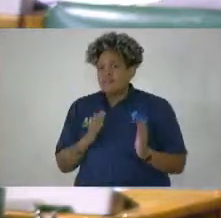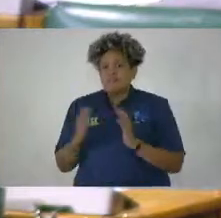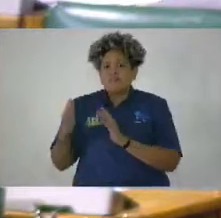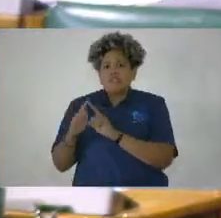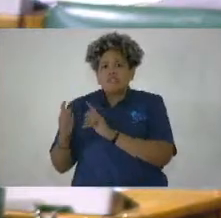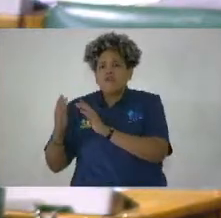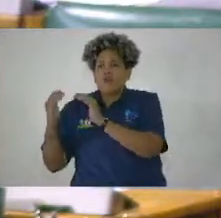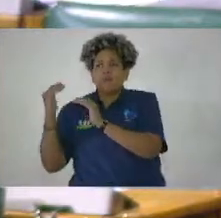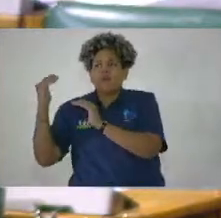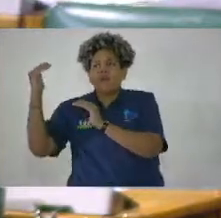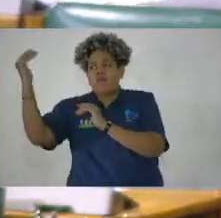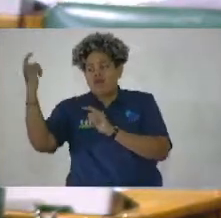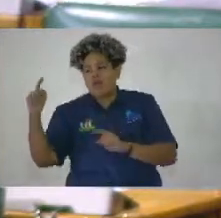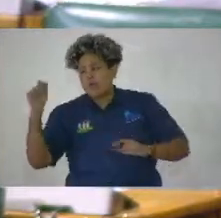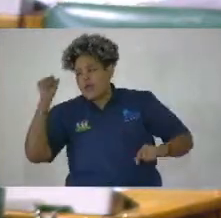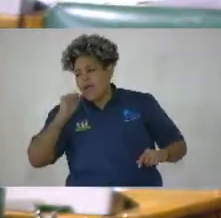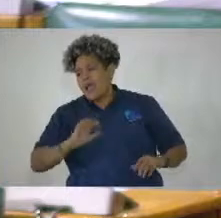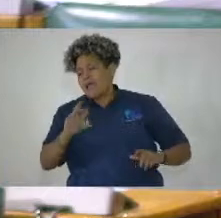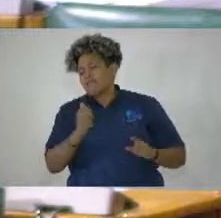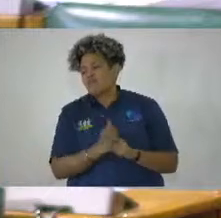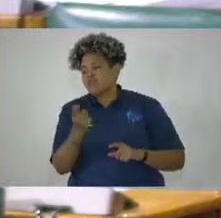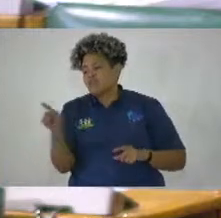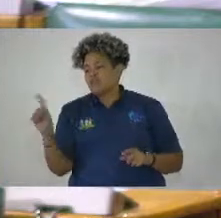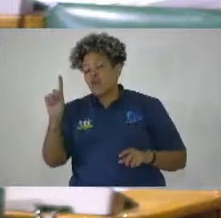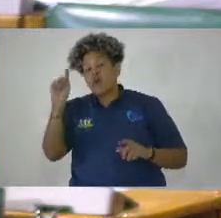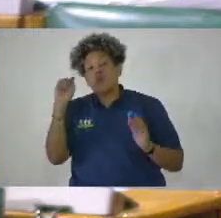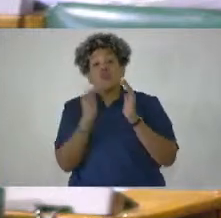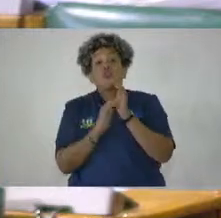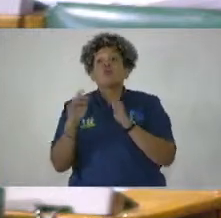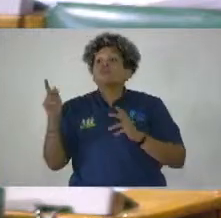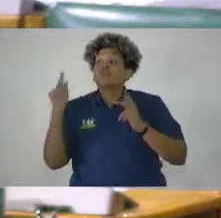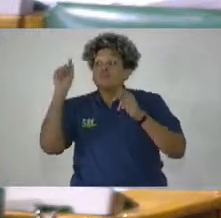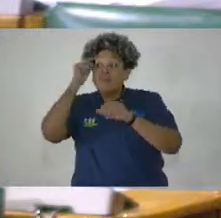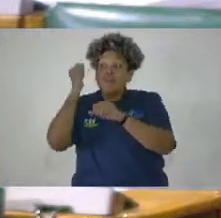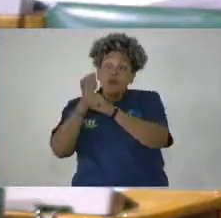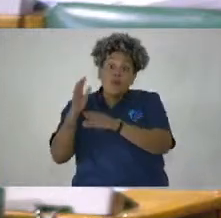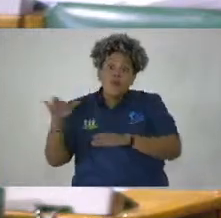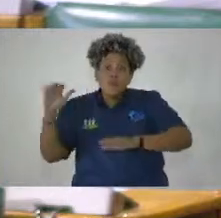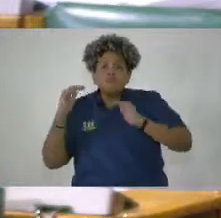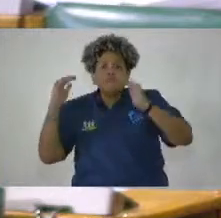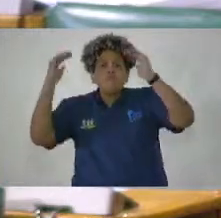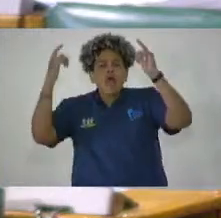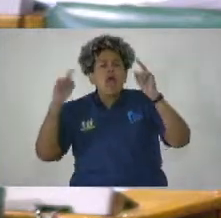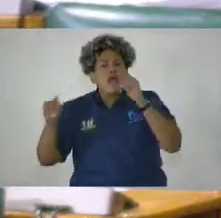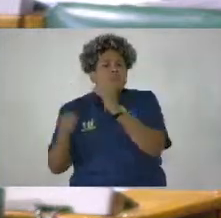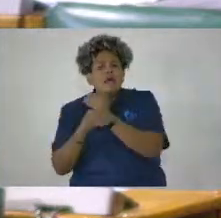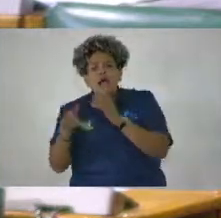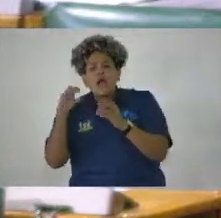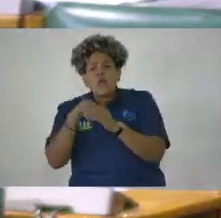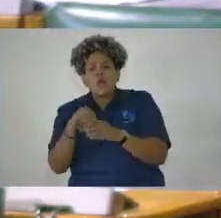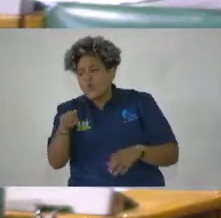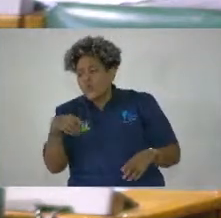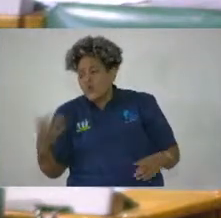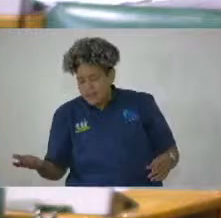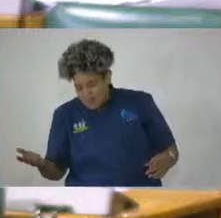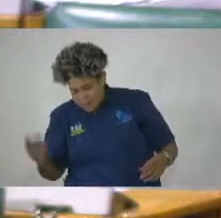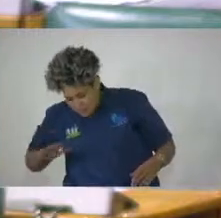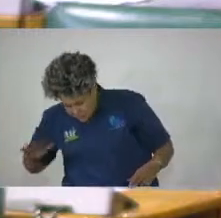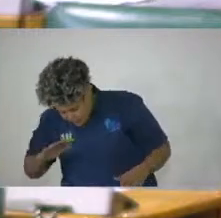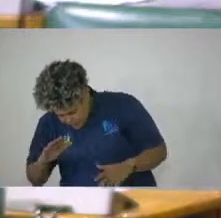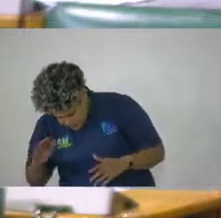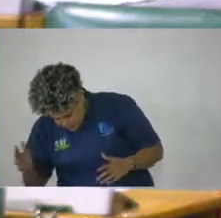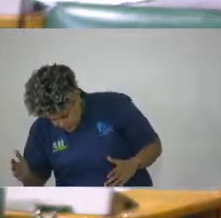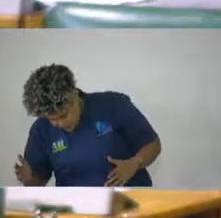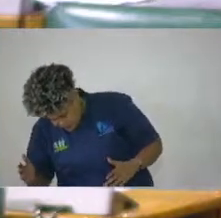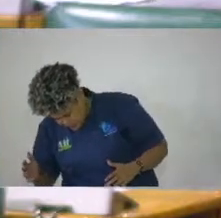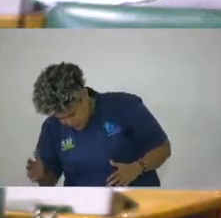way. Yeah? Every single one of the 100,000 public sector workers. So including, everybody,